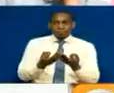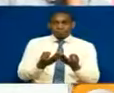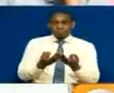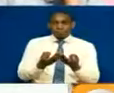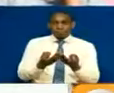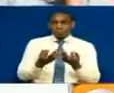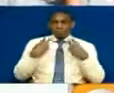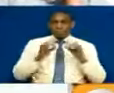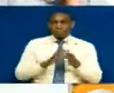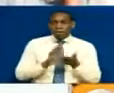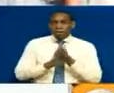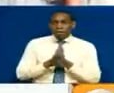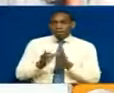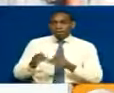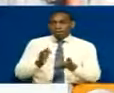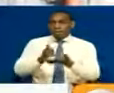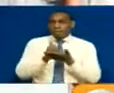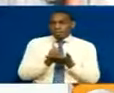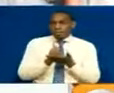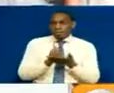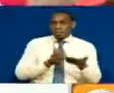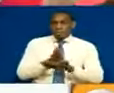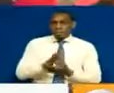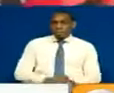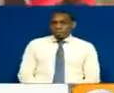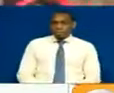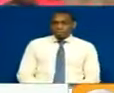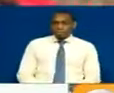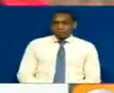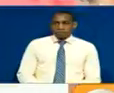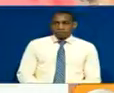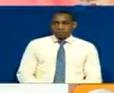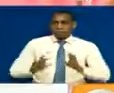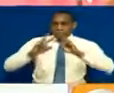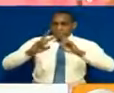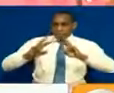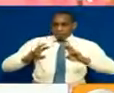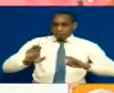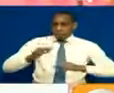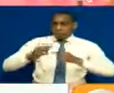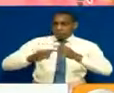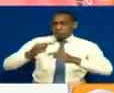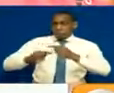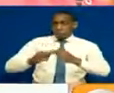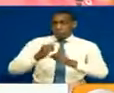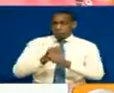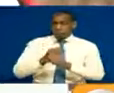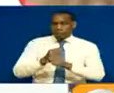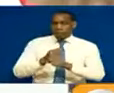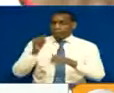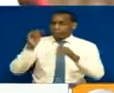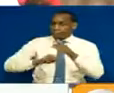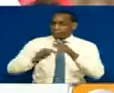hakuna njia ya kupata usaidizi au kupata haki yao. Uchunguzi huo uendelee ufanywe to